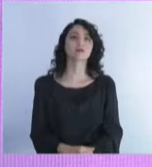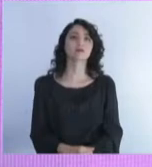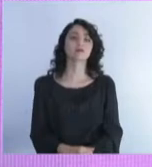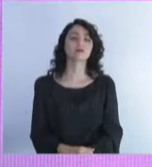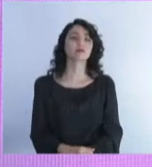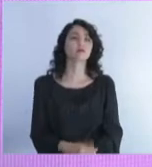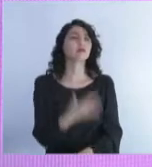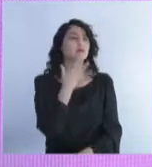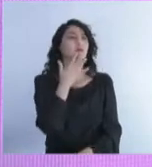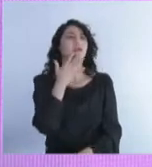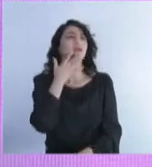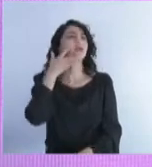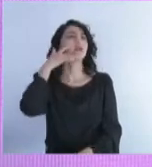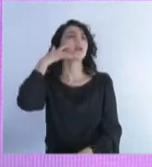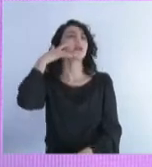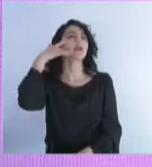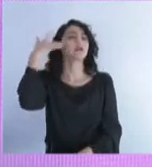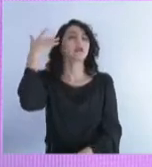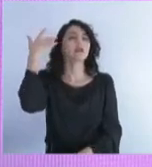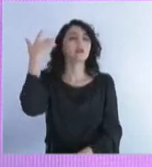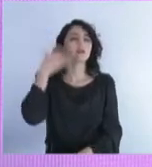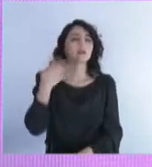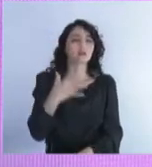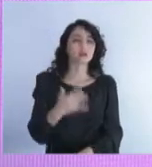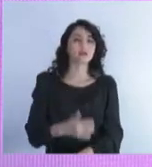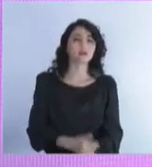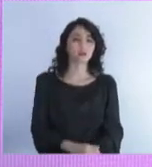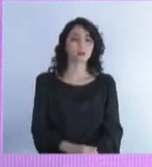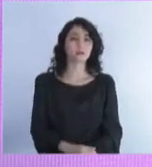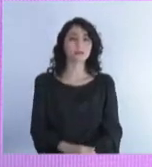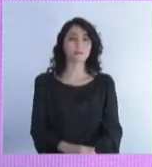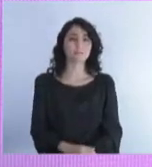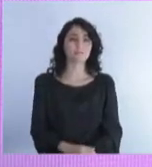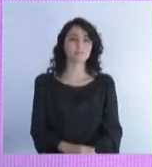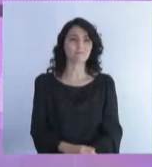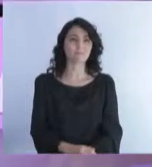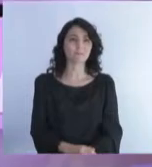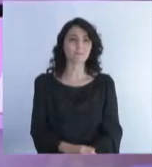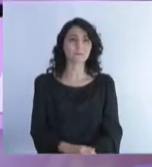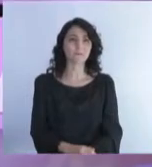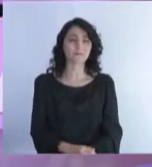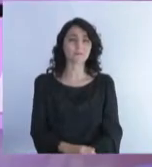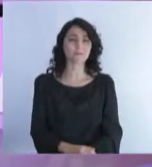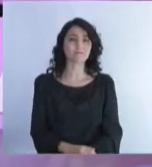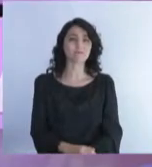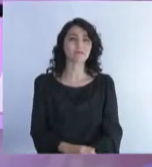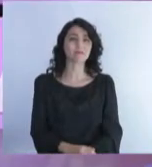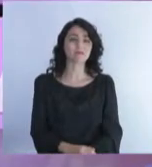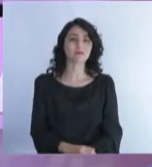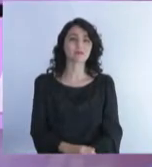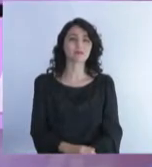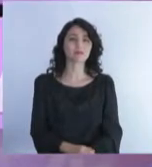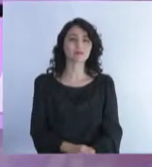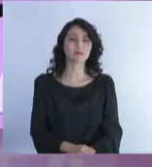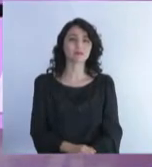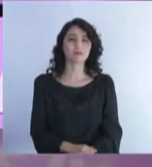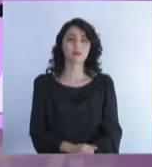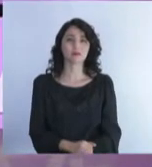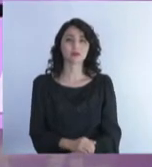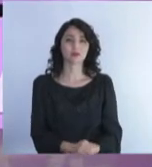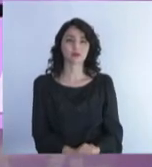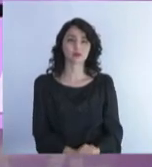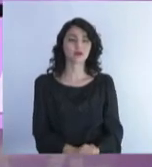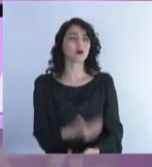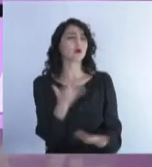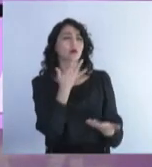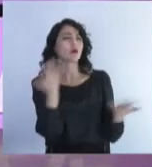Why should someone that hasn't know yet the good part of being kind, and